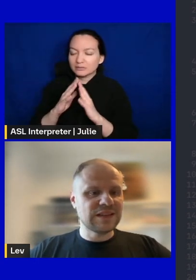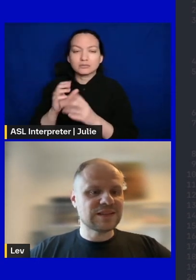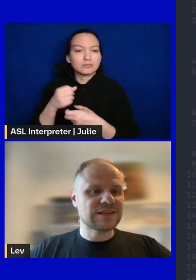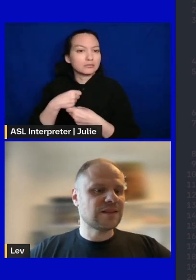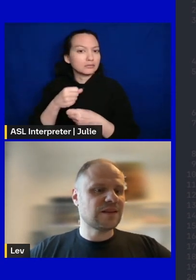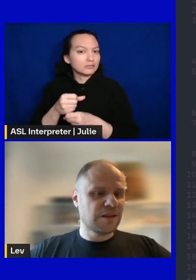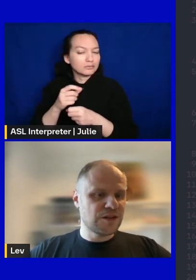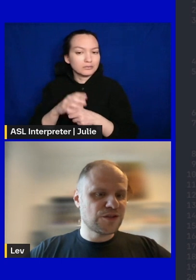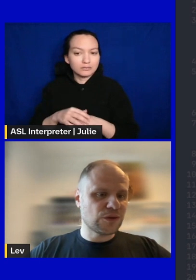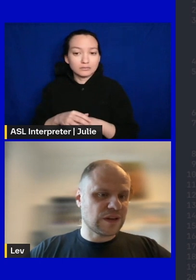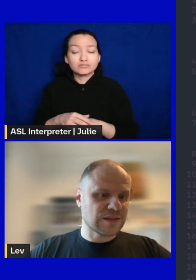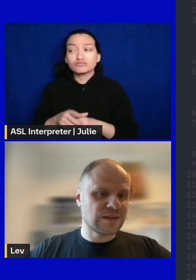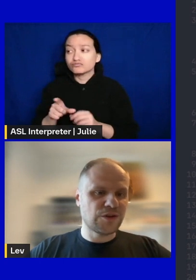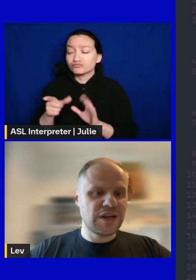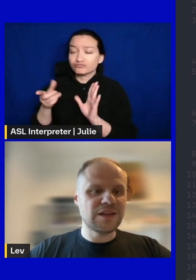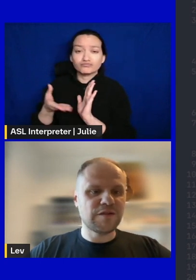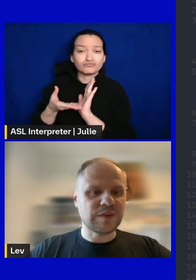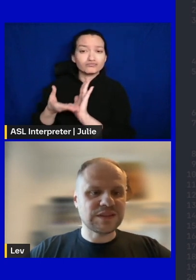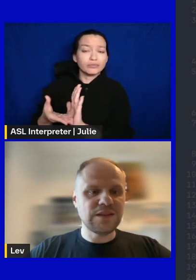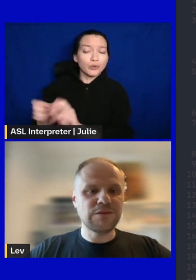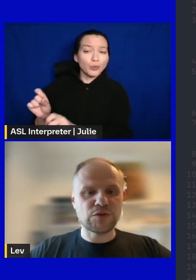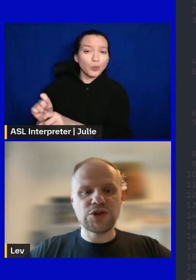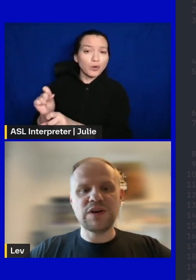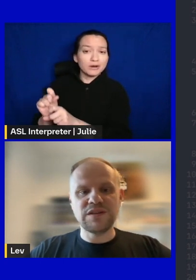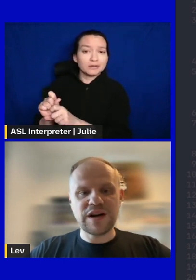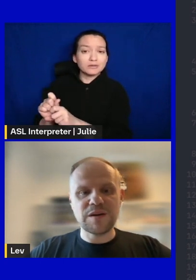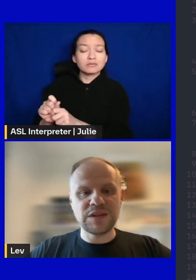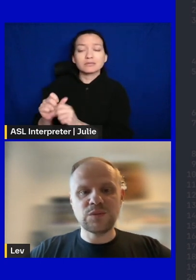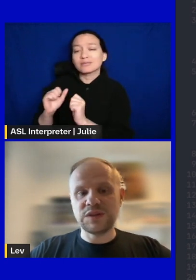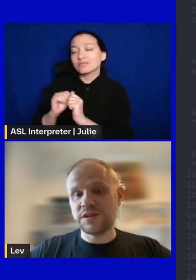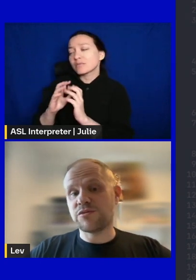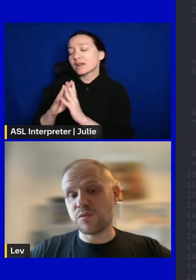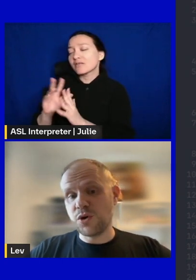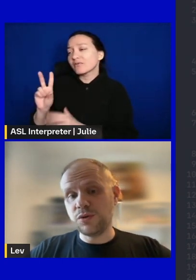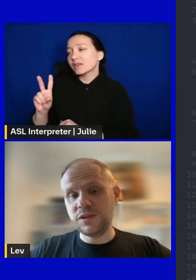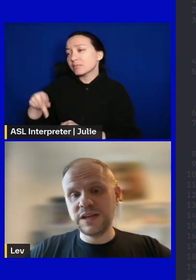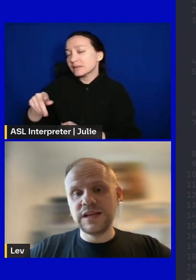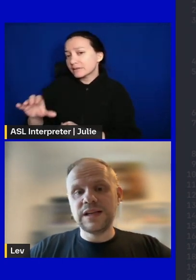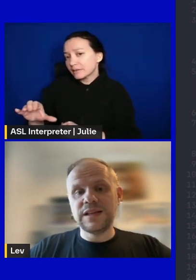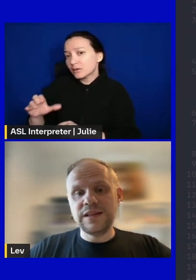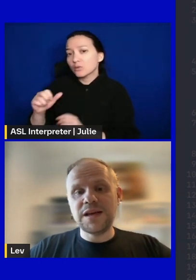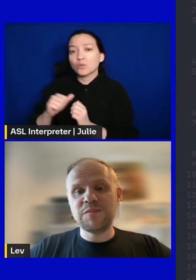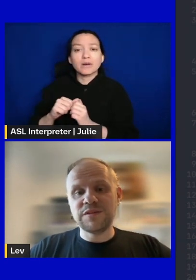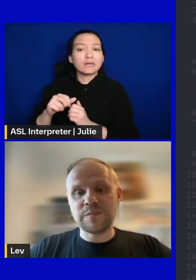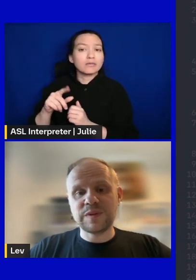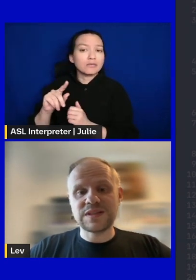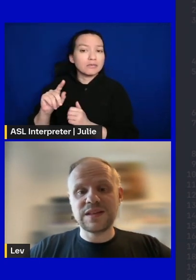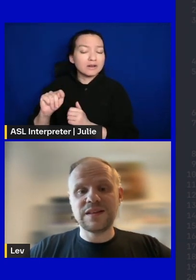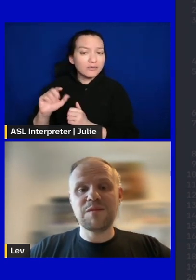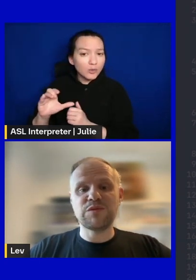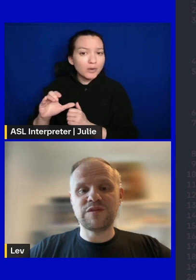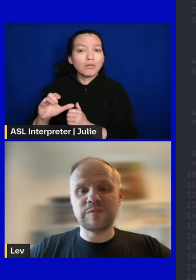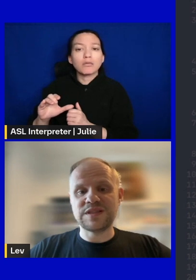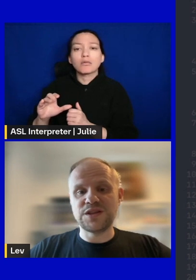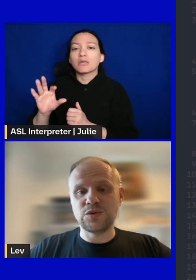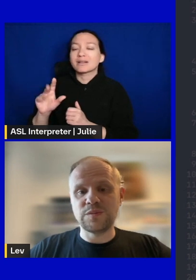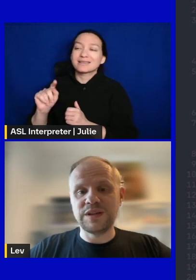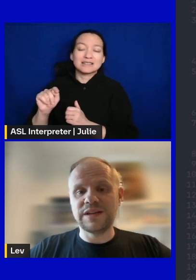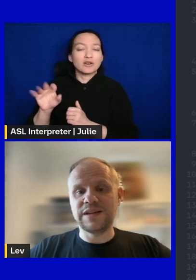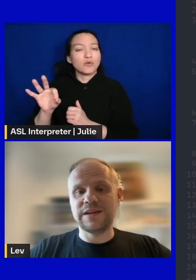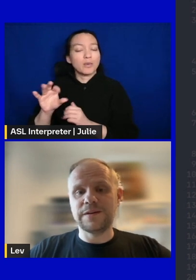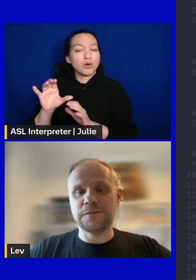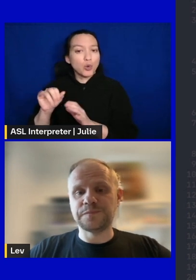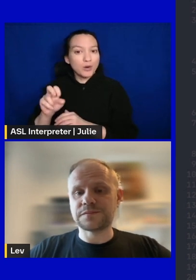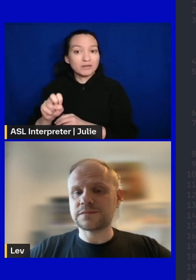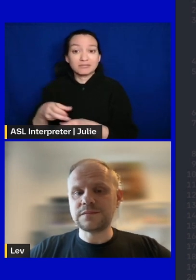saying is, here's your task. Create a VPC for QA environment with Terraform code. Name of the VPC should